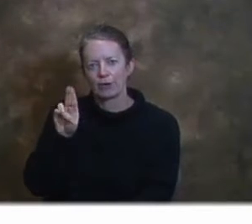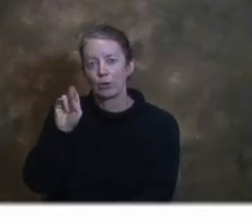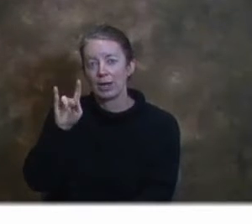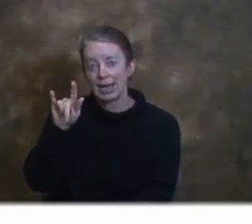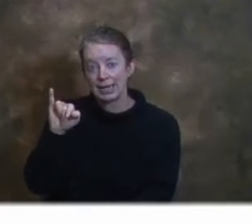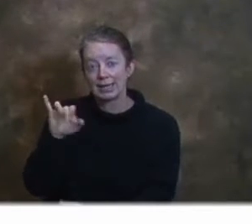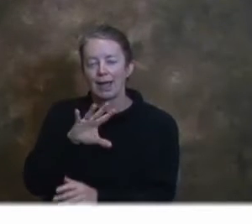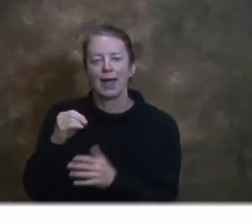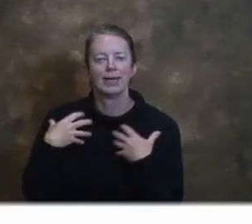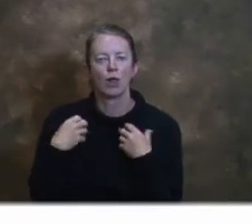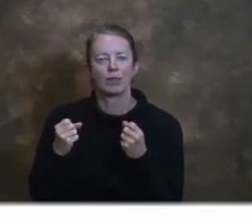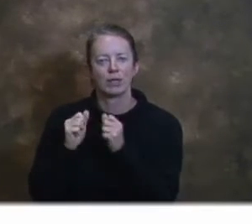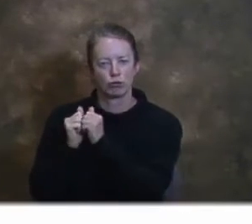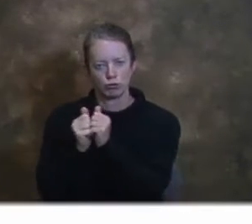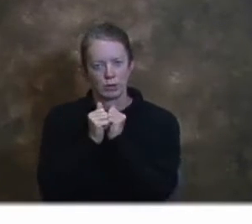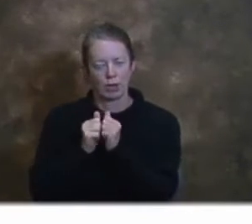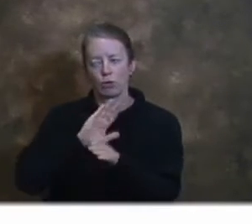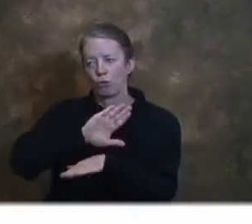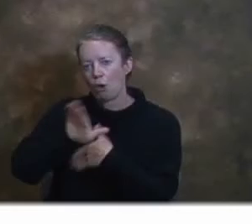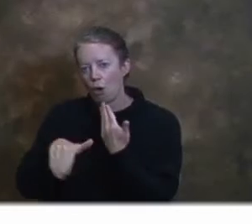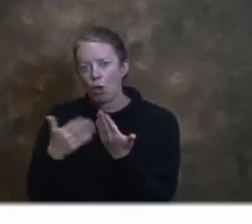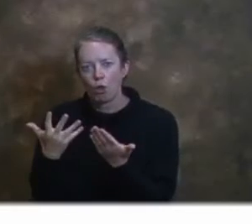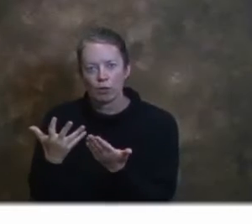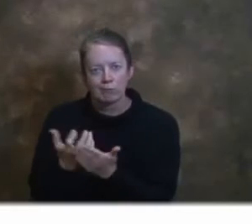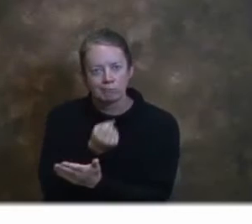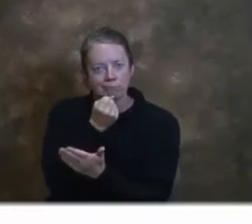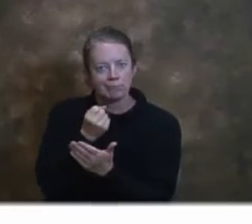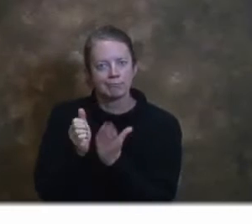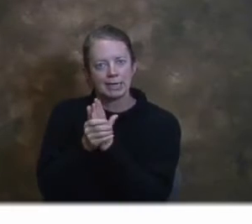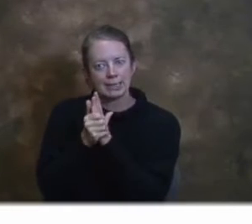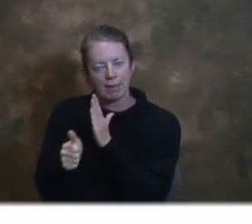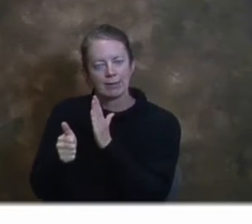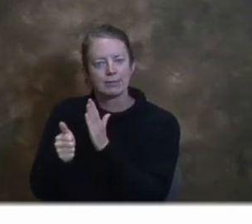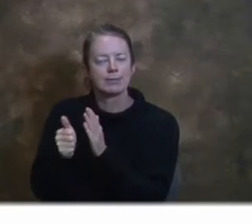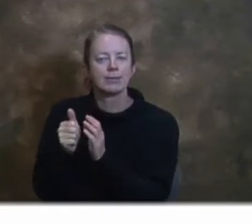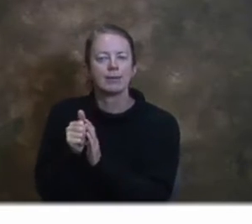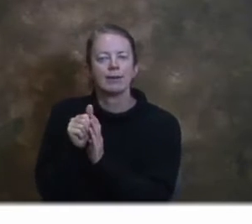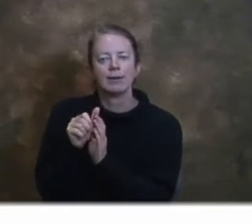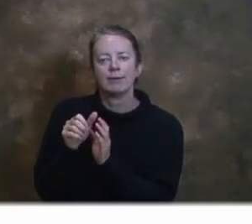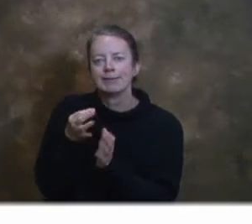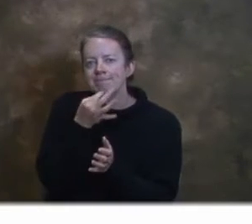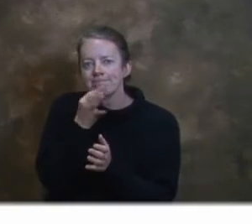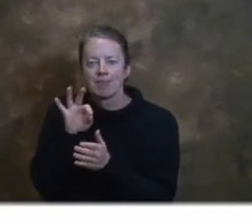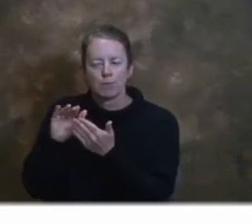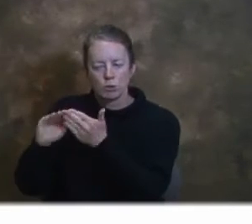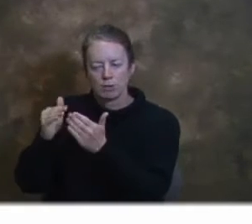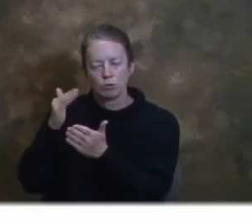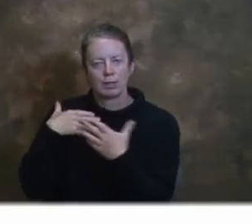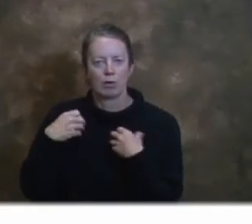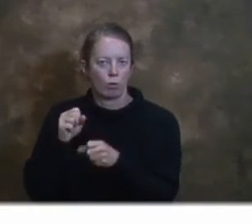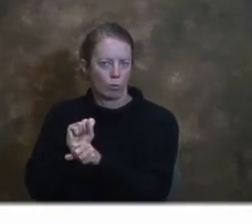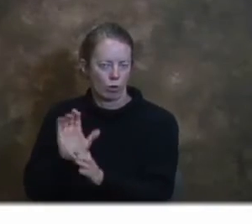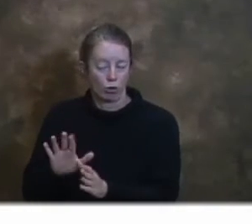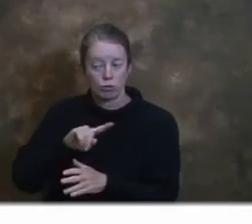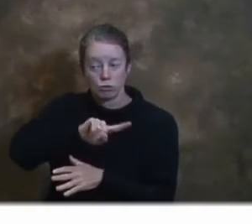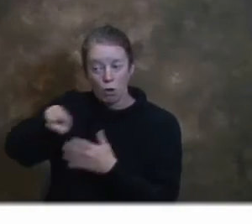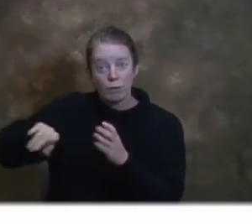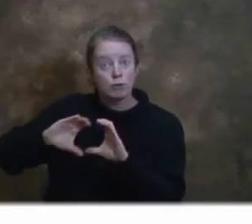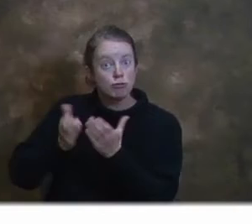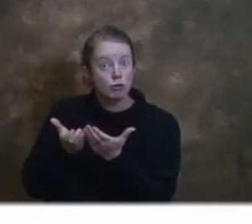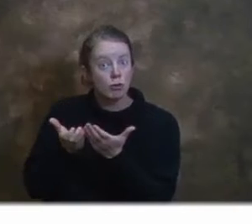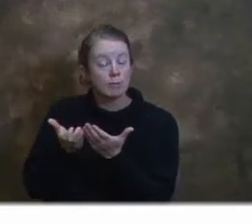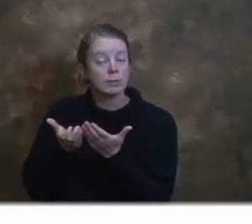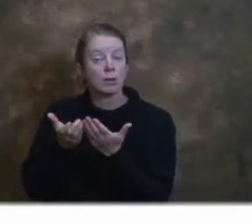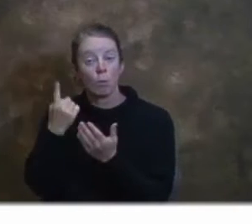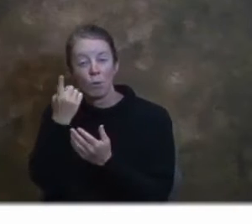Healthier Together, who all utilize the talents and skills of community health workers. And all these groups have one thing in